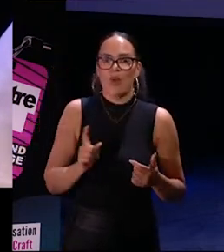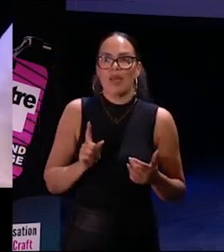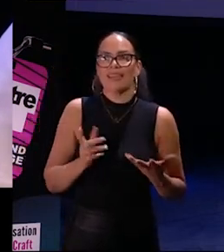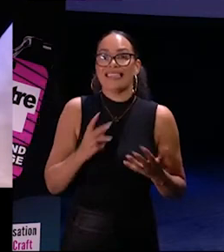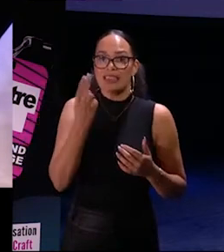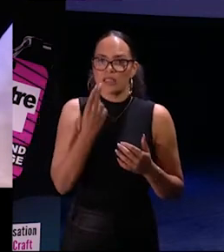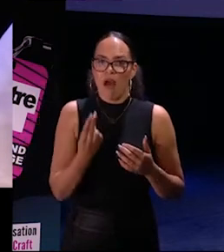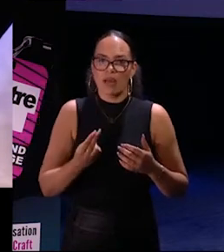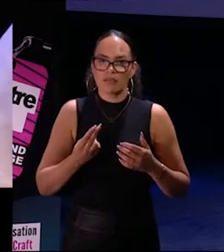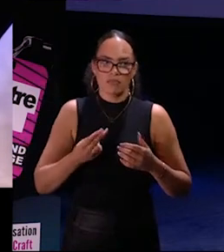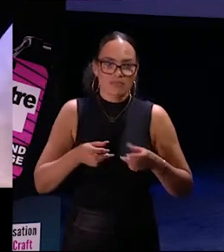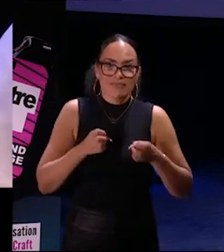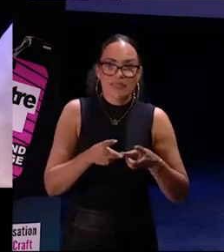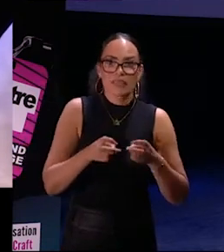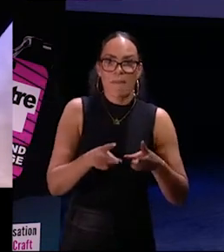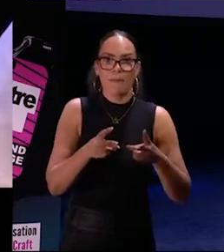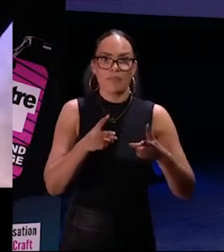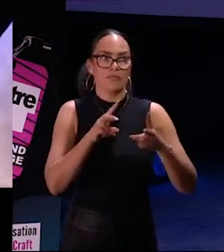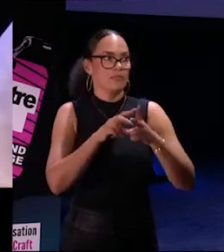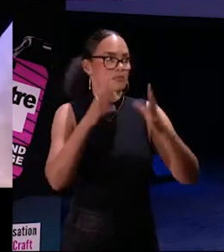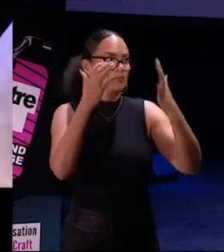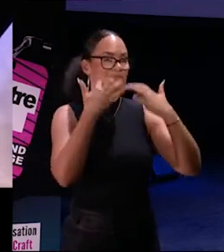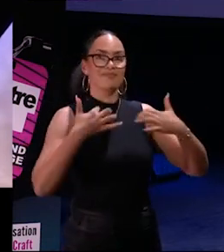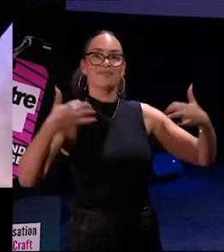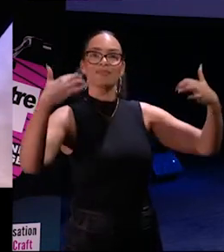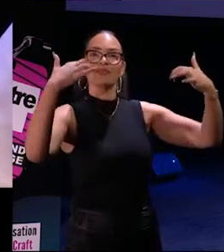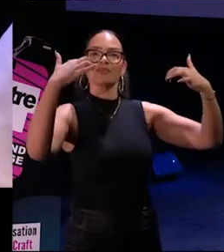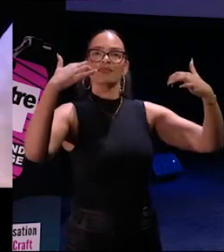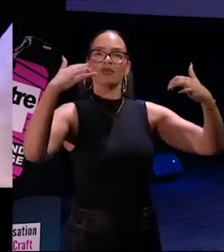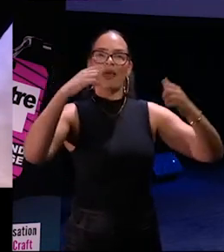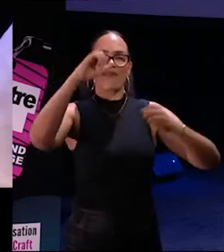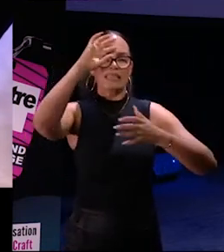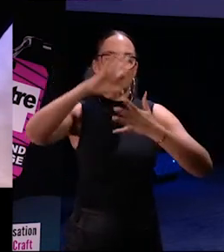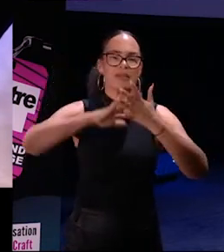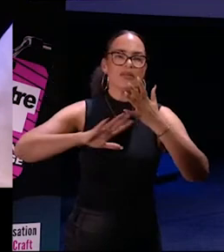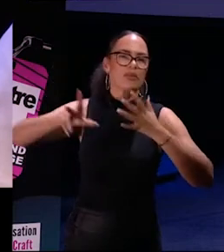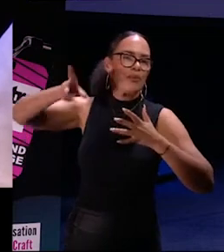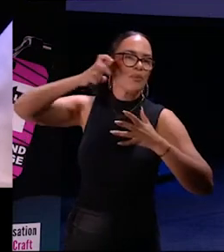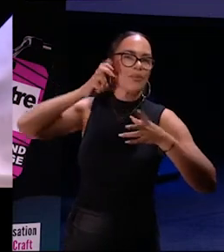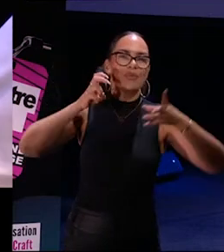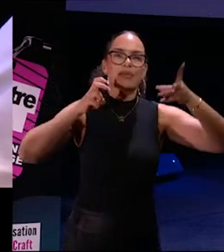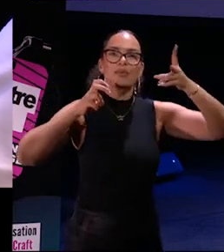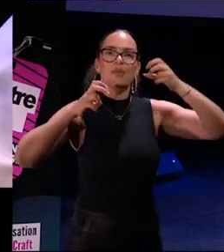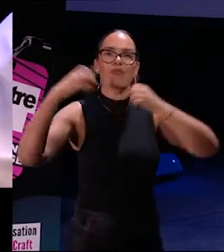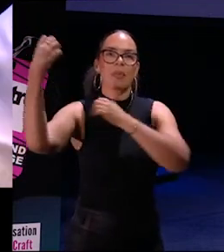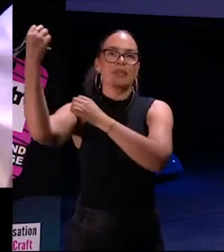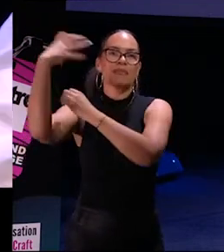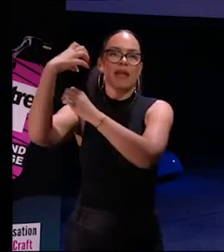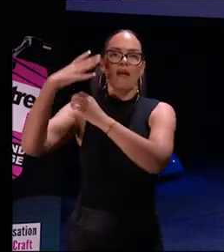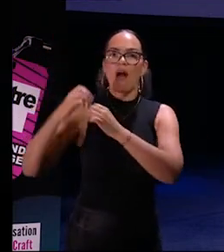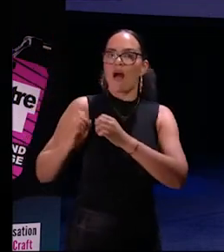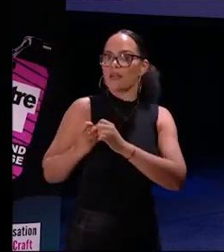and designing a system for people in auditorium, so they have an experience of hearing it directly from a speaker that's in front of them or near